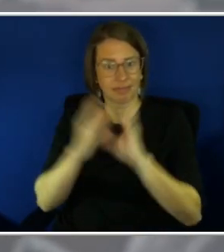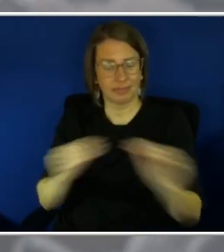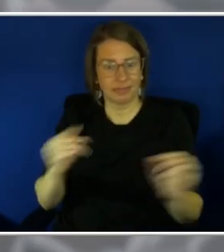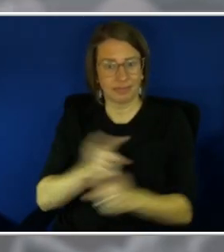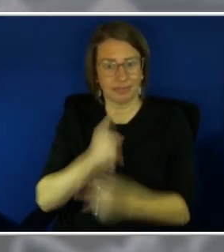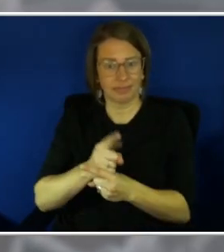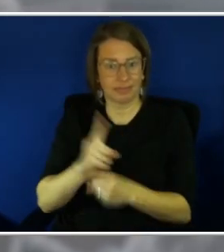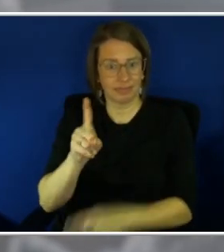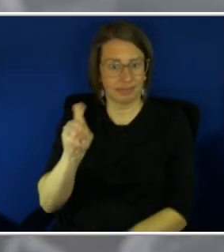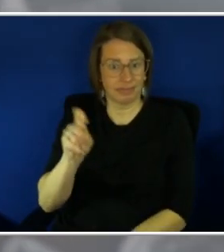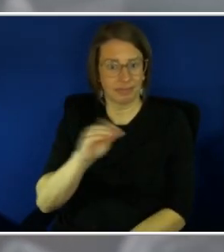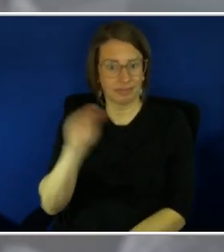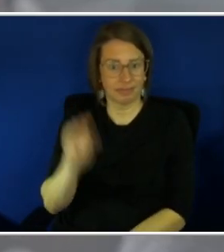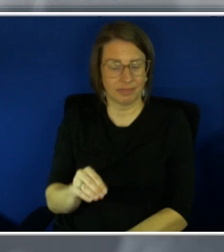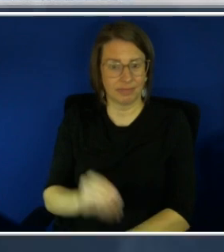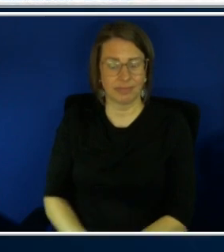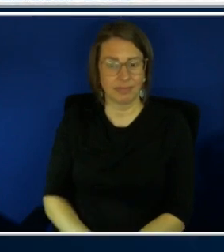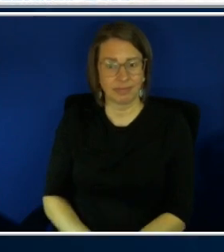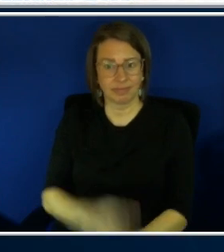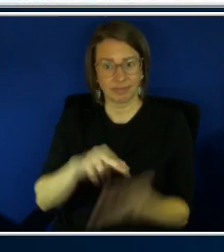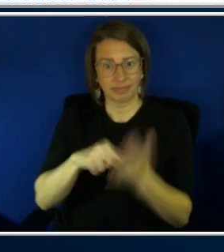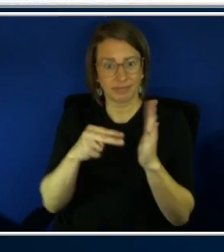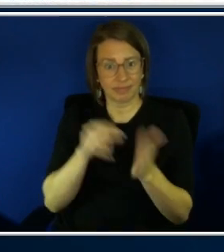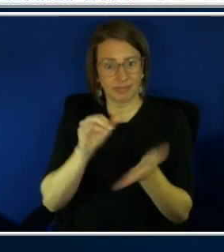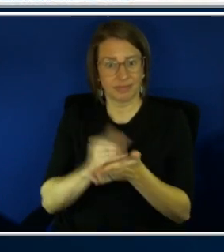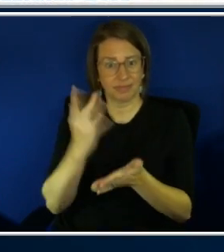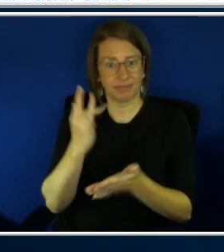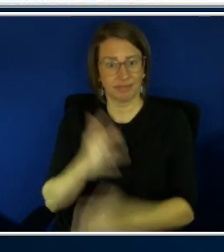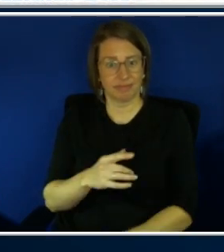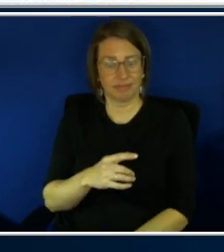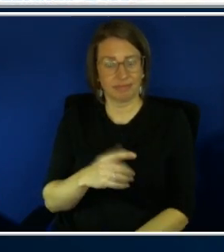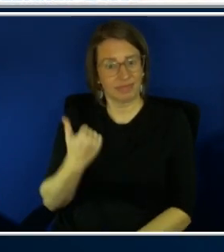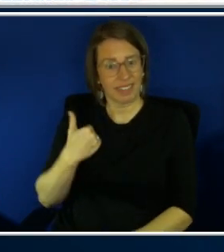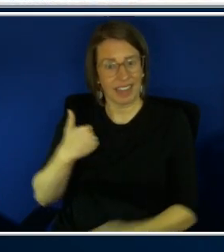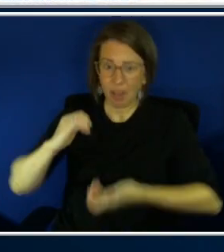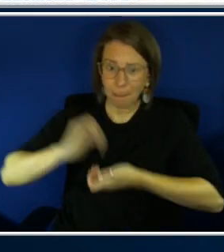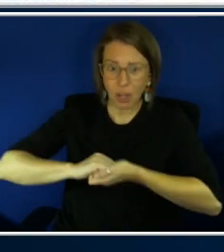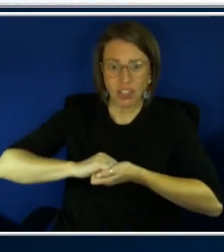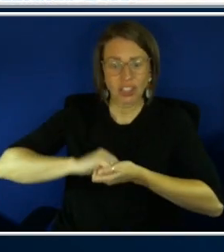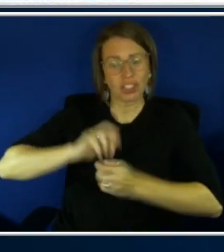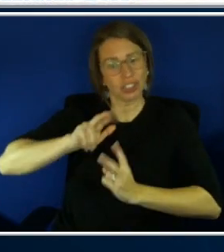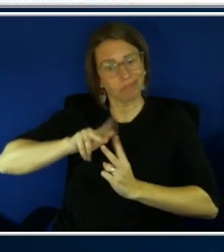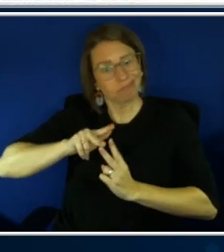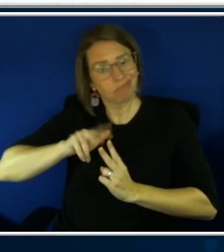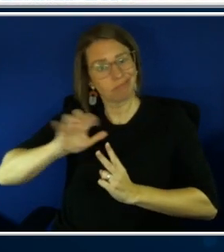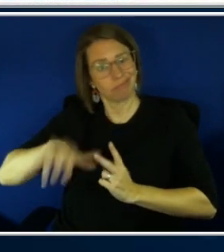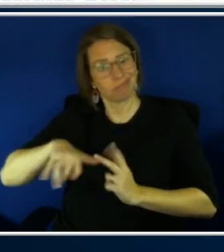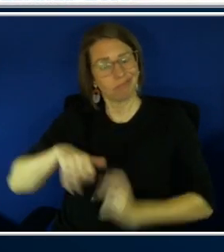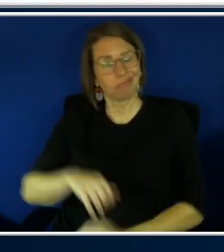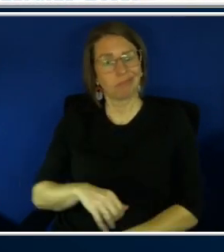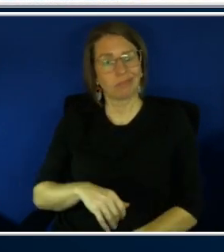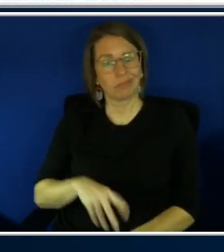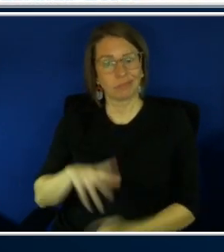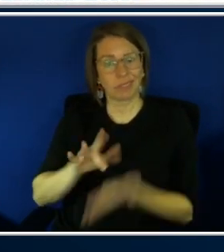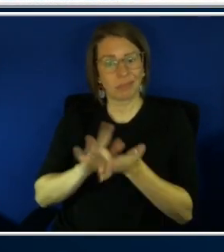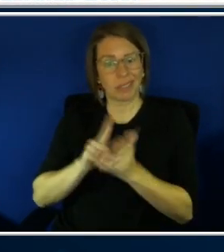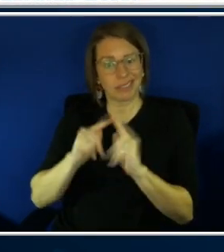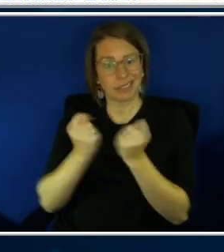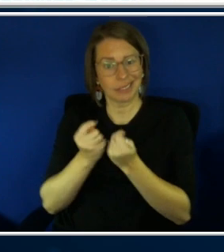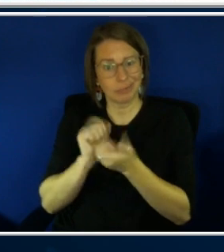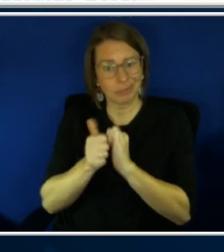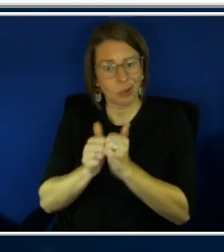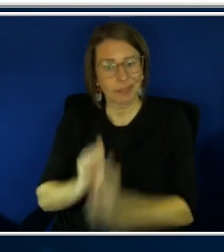mean, that's why you have partners and all of that. That's Yeah, why for medicine sure. is a team sport. It is. Right? It's a team sport.